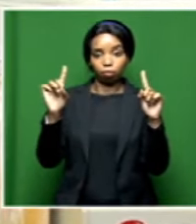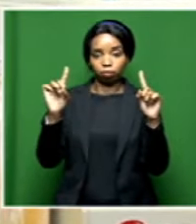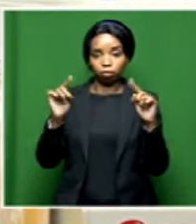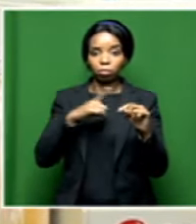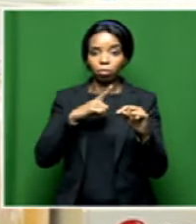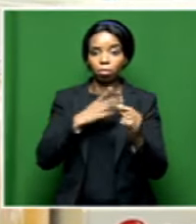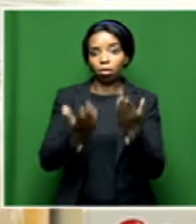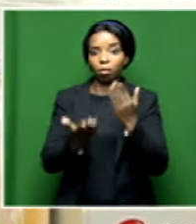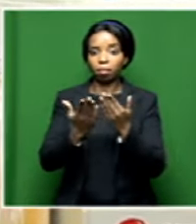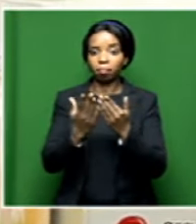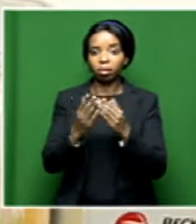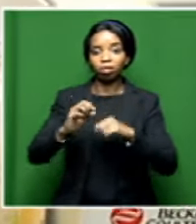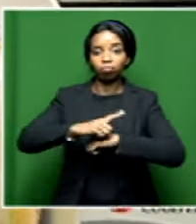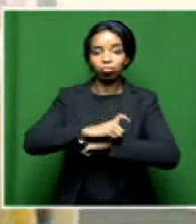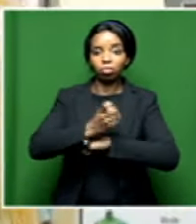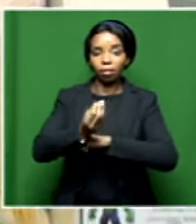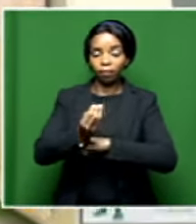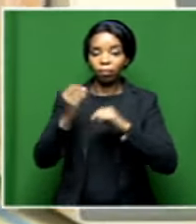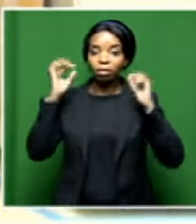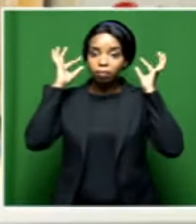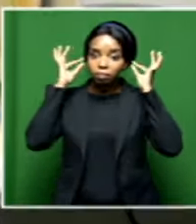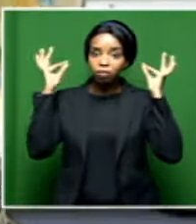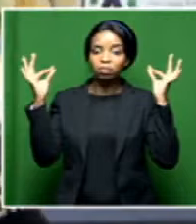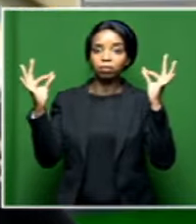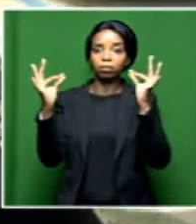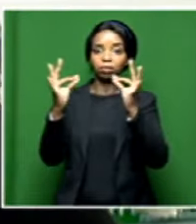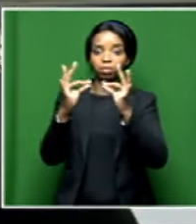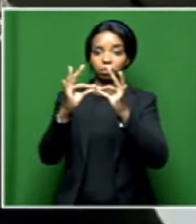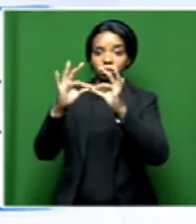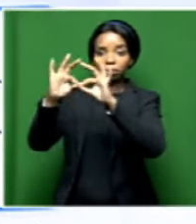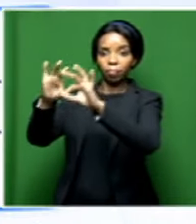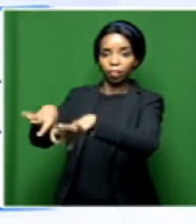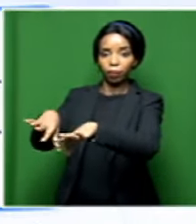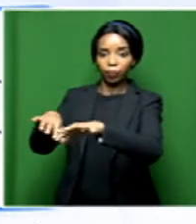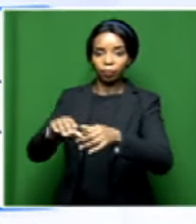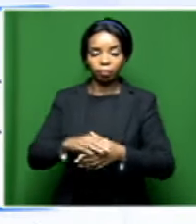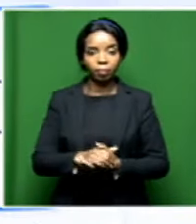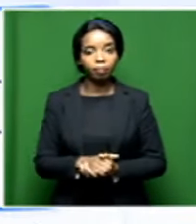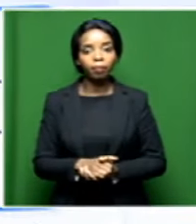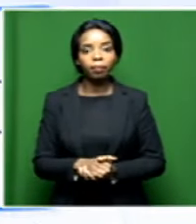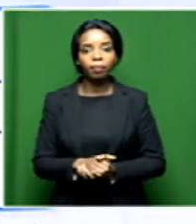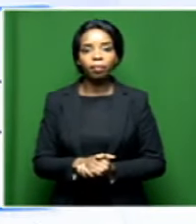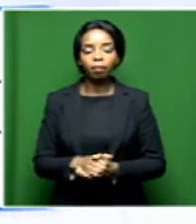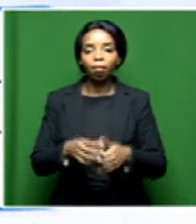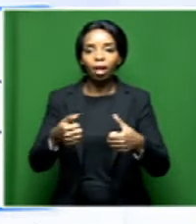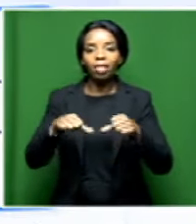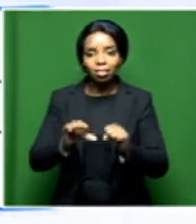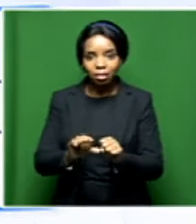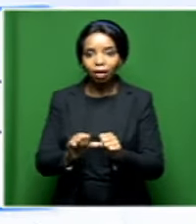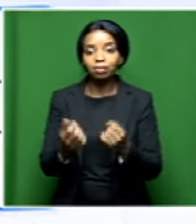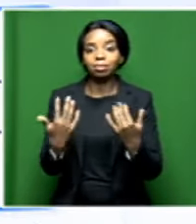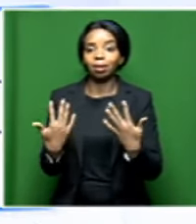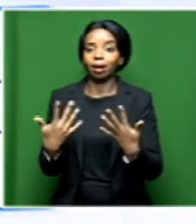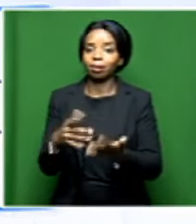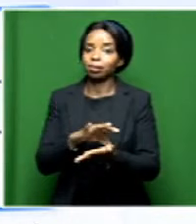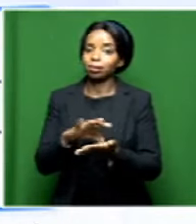be contaminated. Then you remove it and throw it in a closed bin. And then, hand